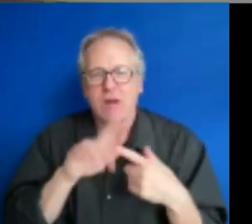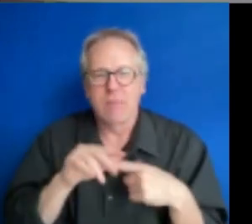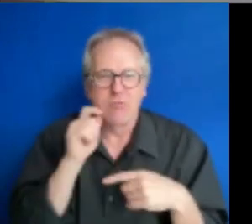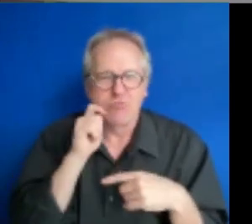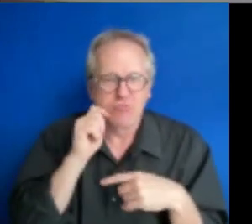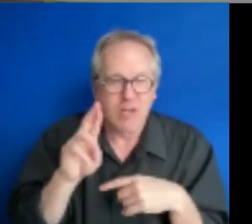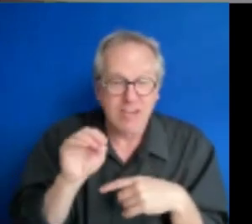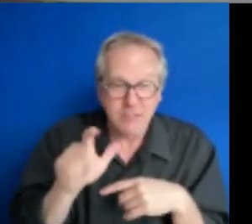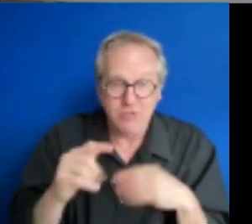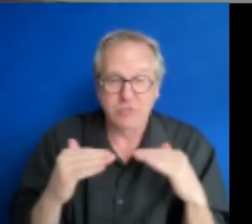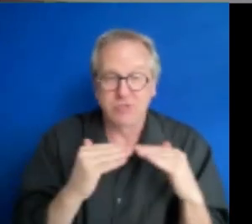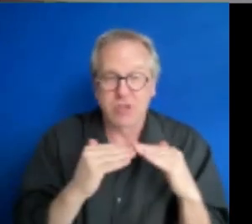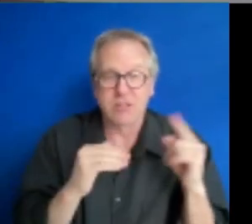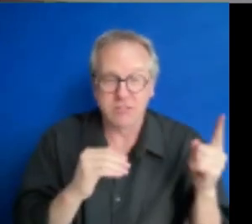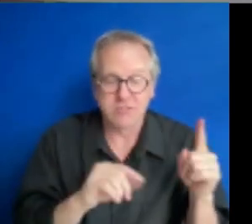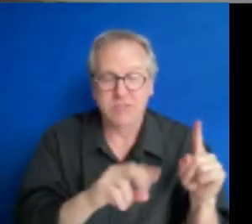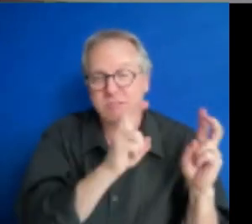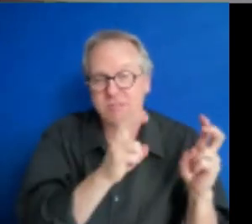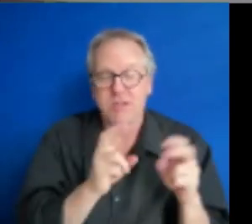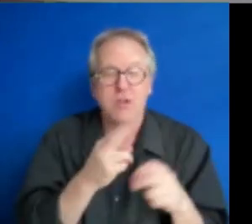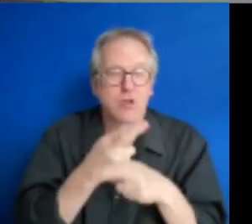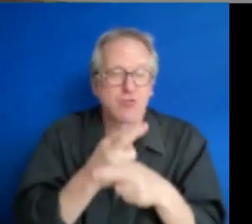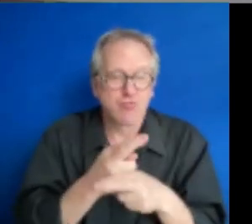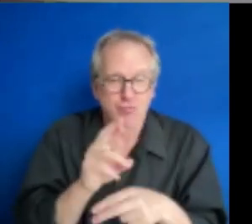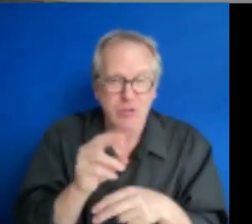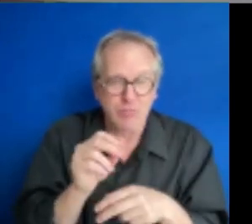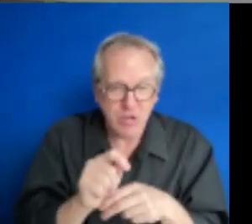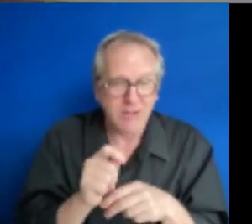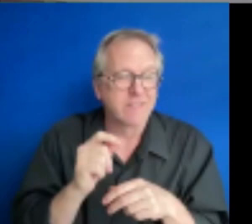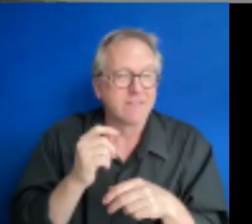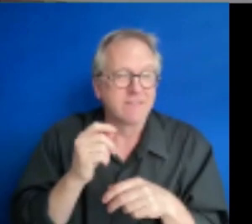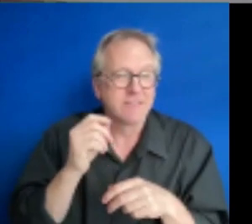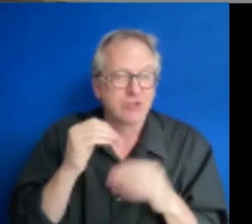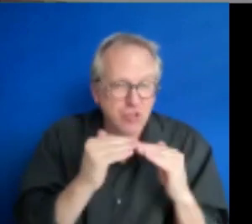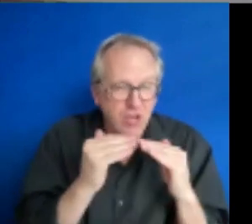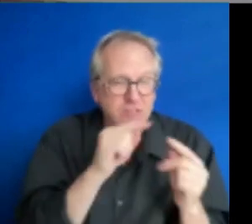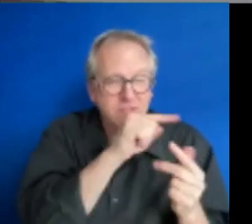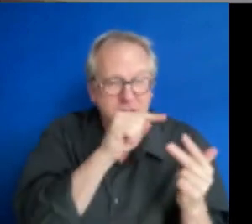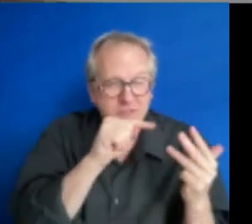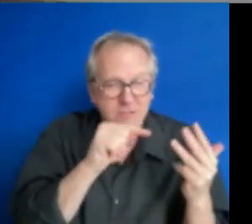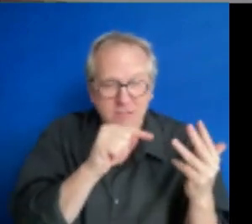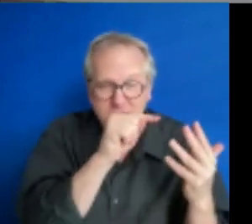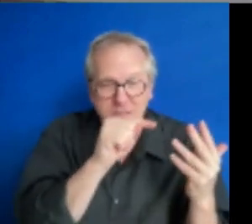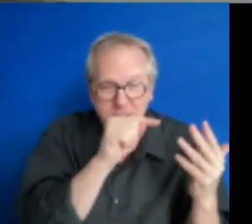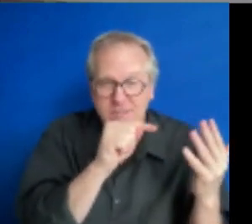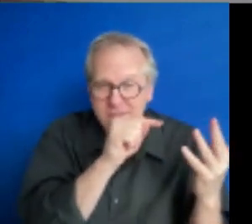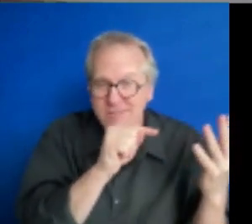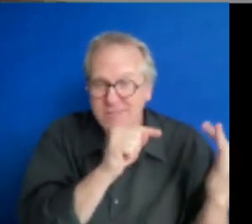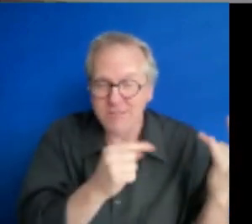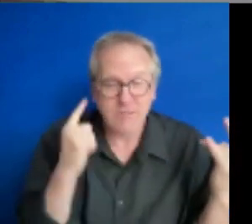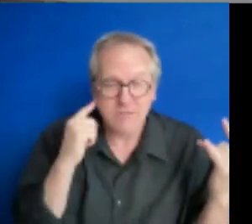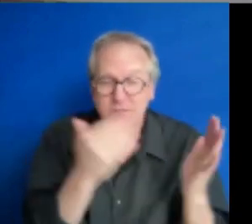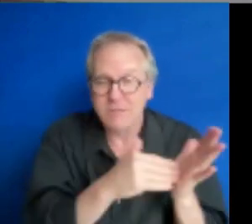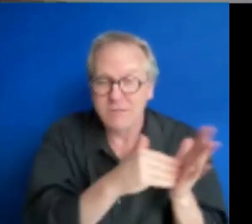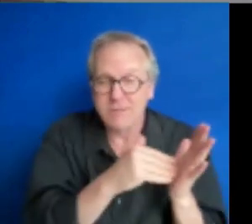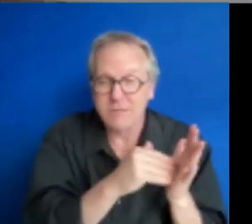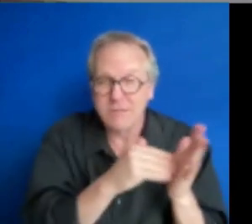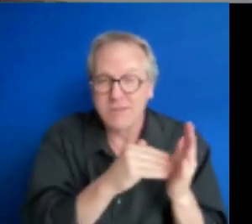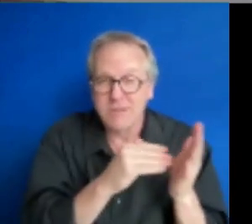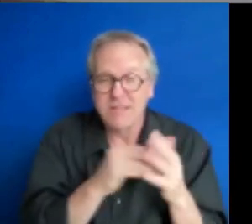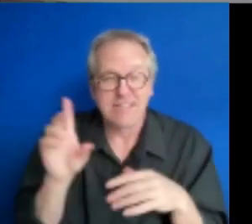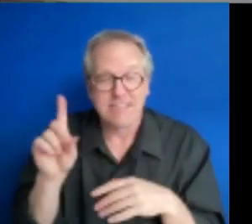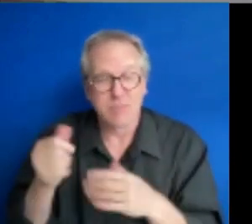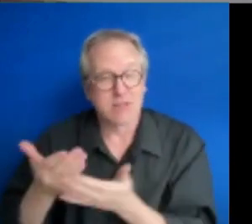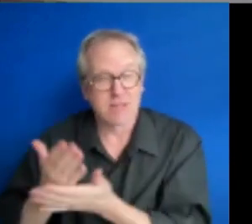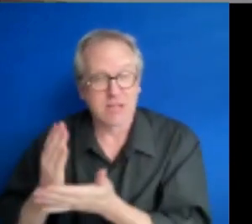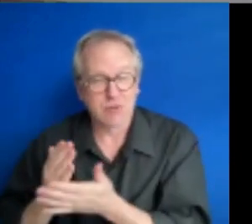justice and reproductive justice and all these things, and disability justice or, you know, disability rights